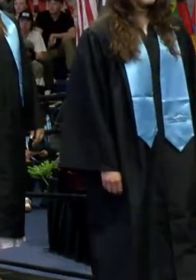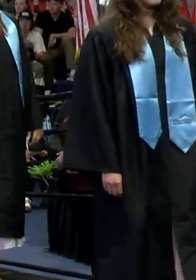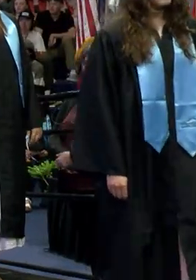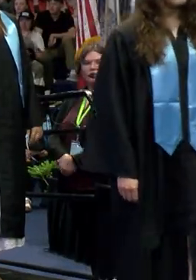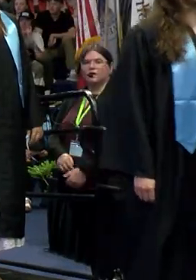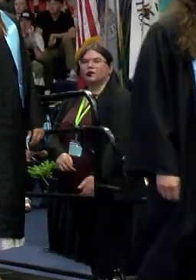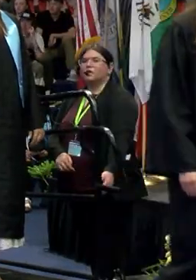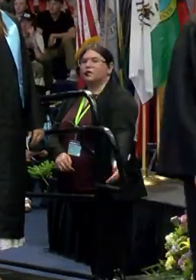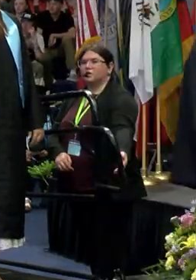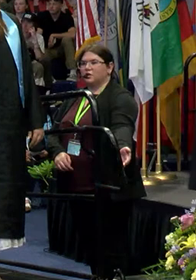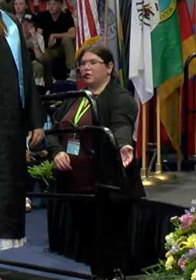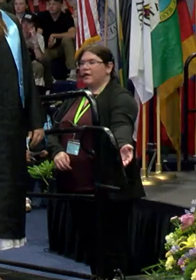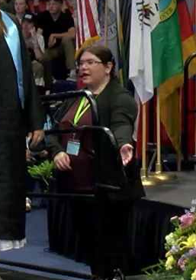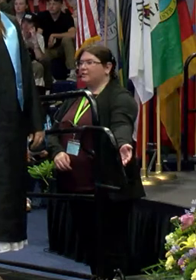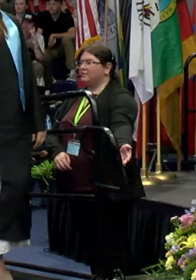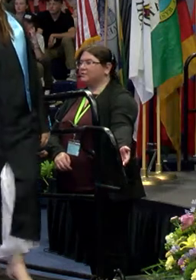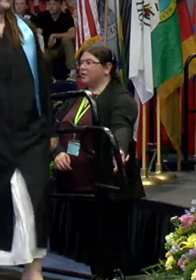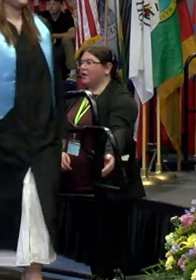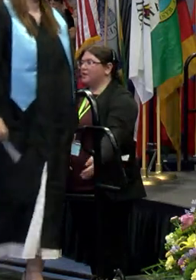Devin Olivia Matala.